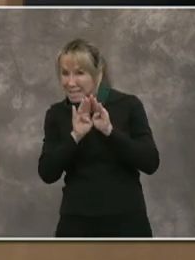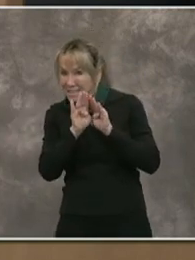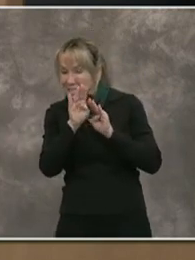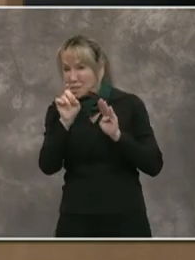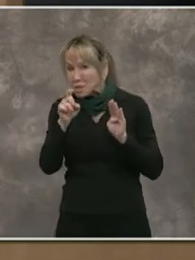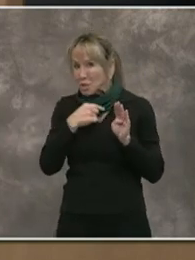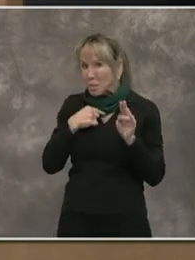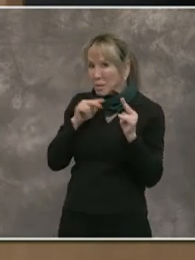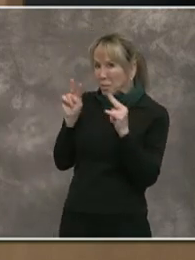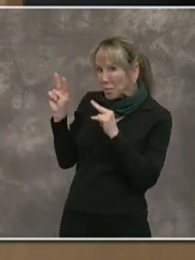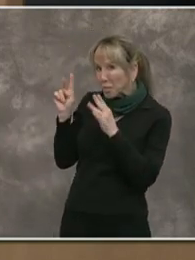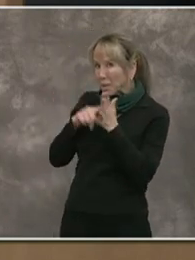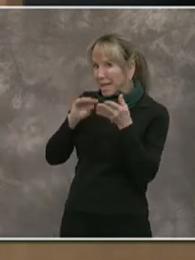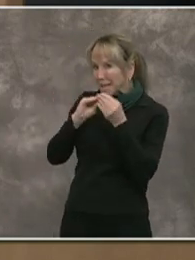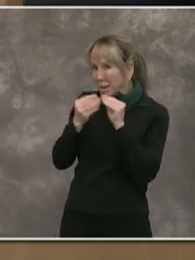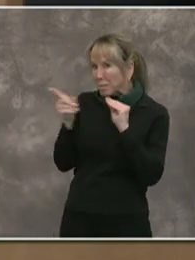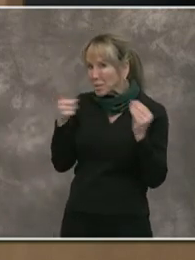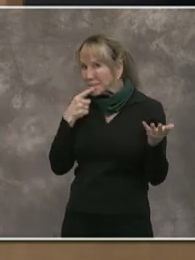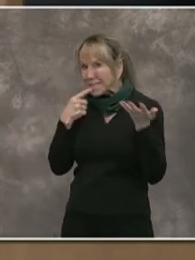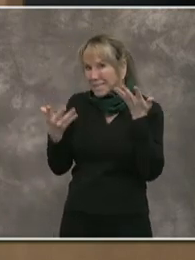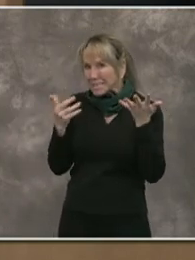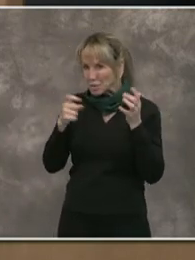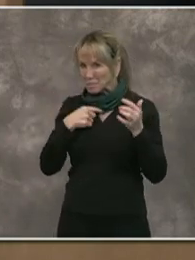that from the numbers that are being given from the county?